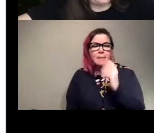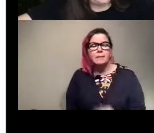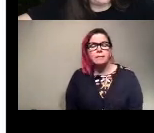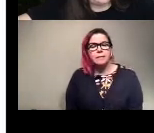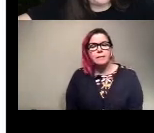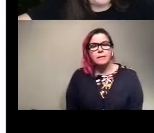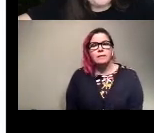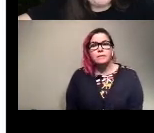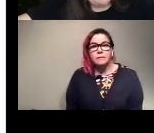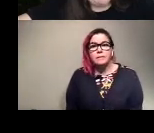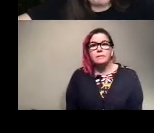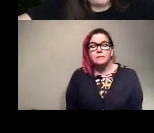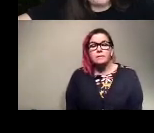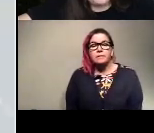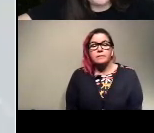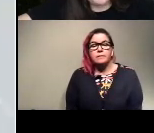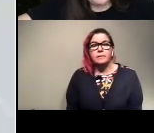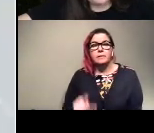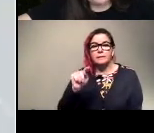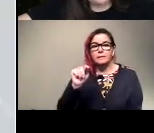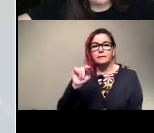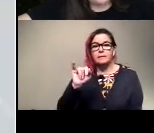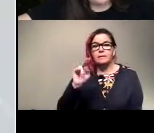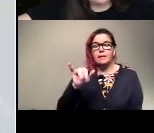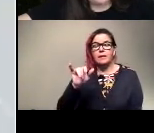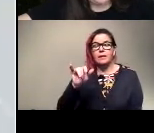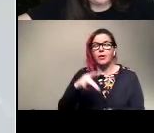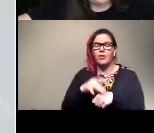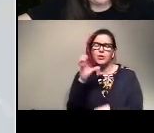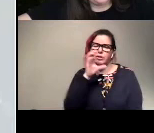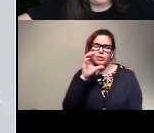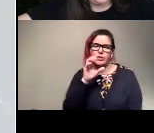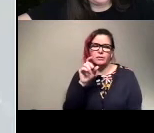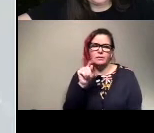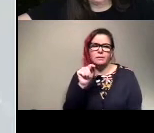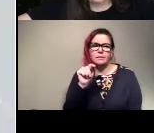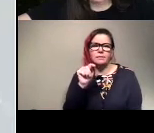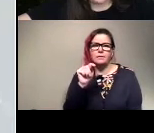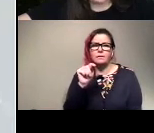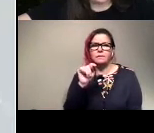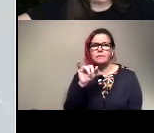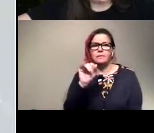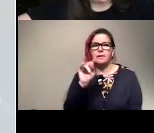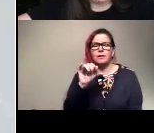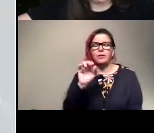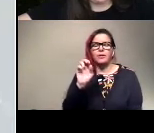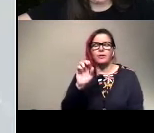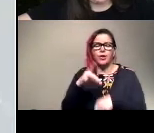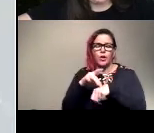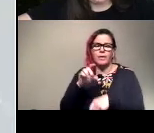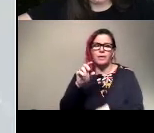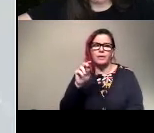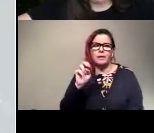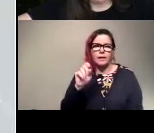you can find Tiny Earth. Just search for us at Tiny Earth net. And we're on